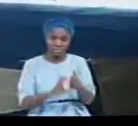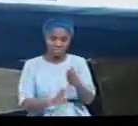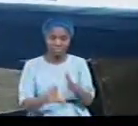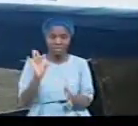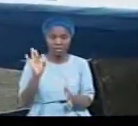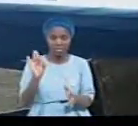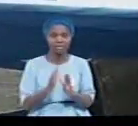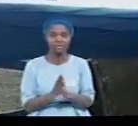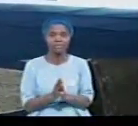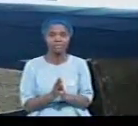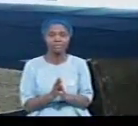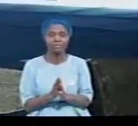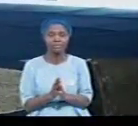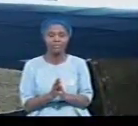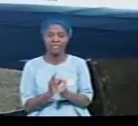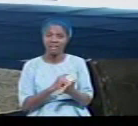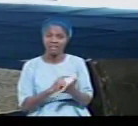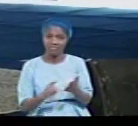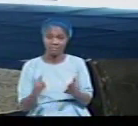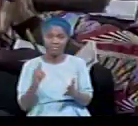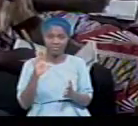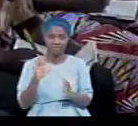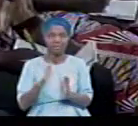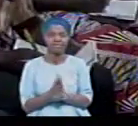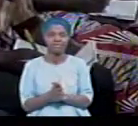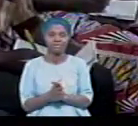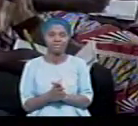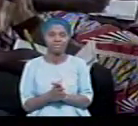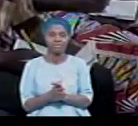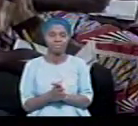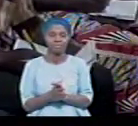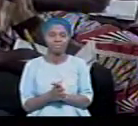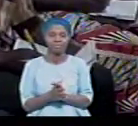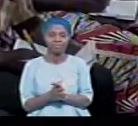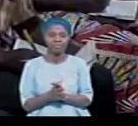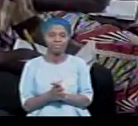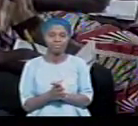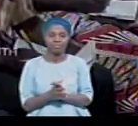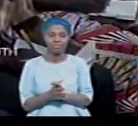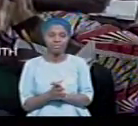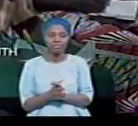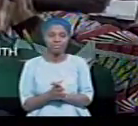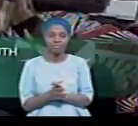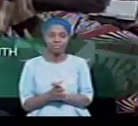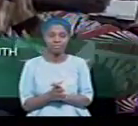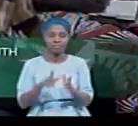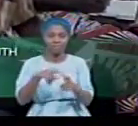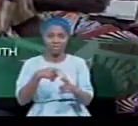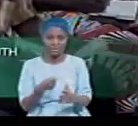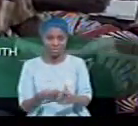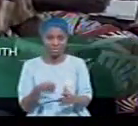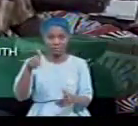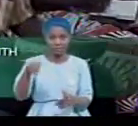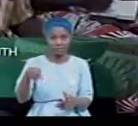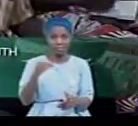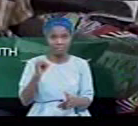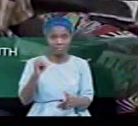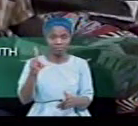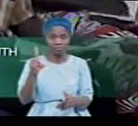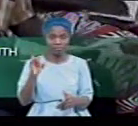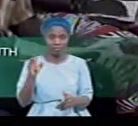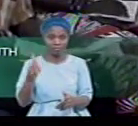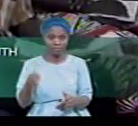8, and I'm reading from verse 5. Acts chapter 8, verse 5. Then Philip, one of the